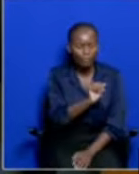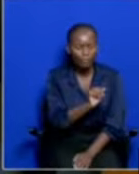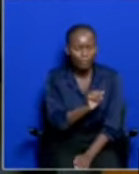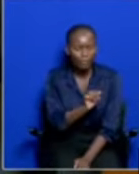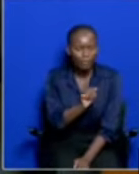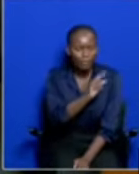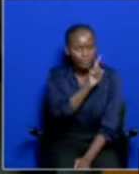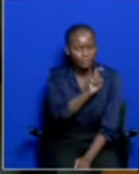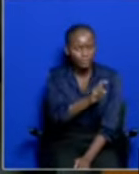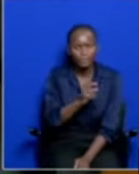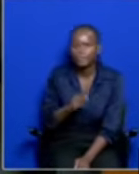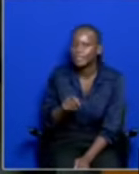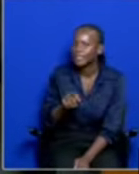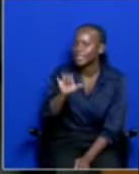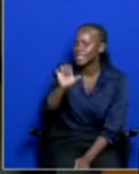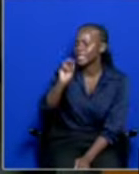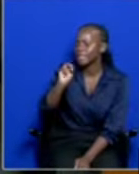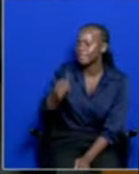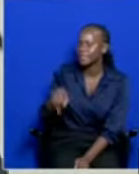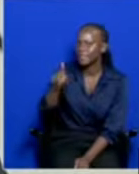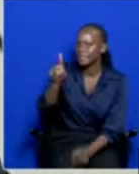occurrence book?